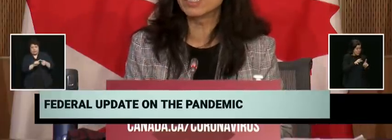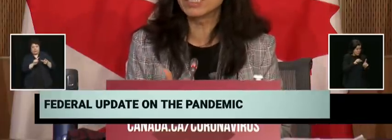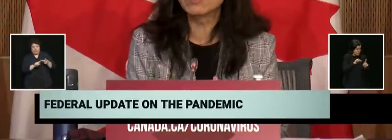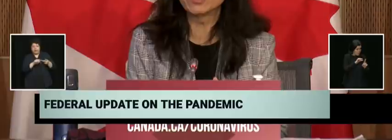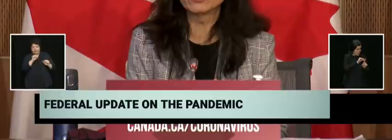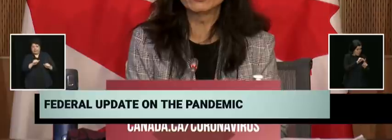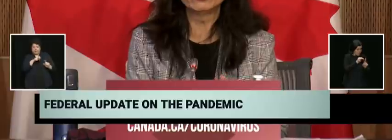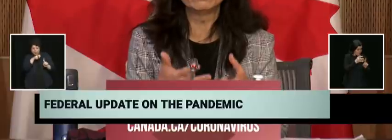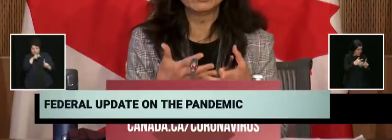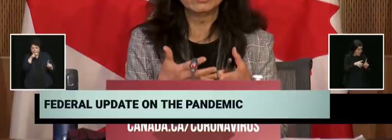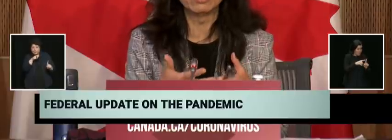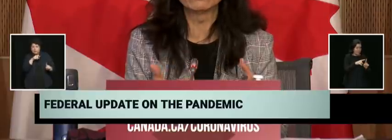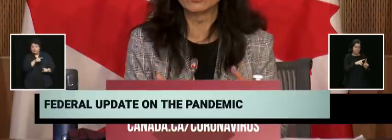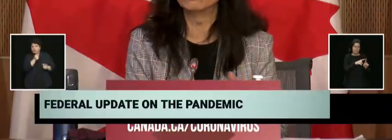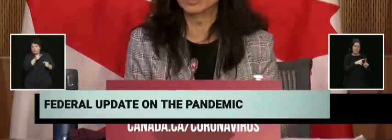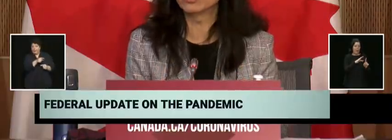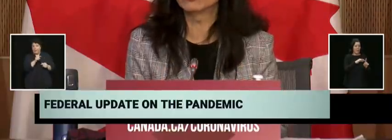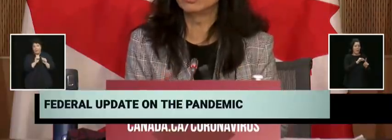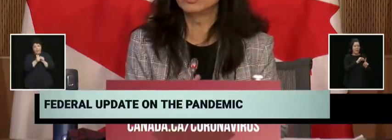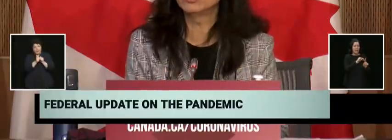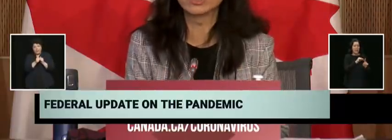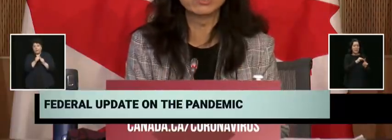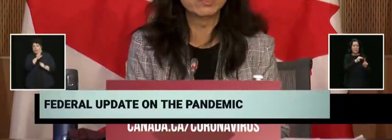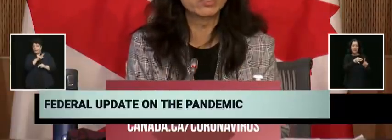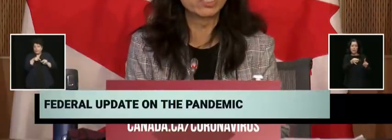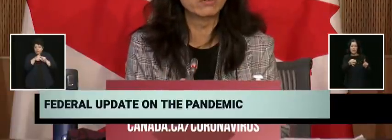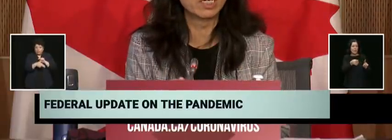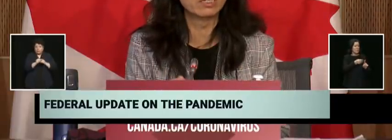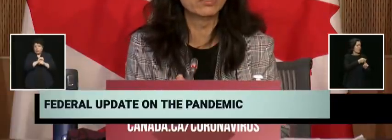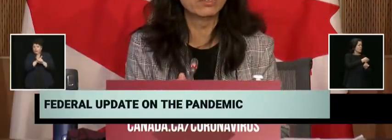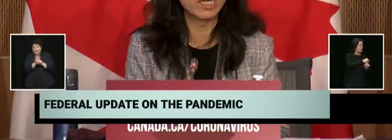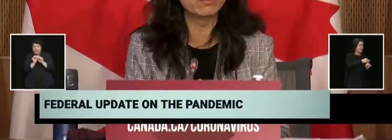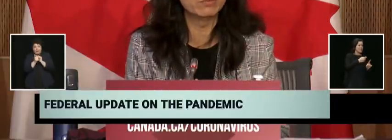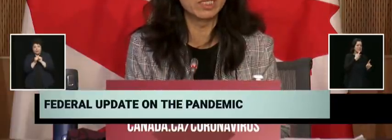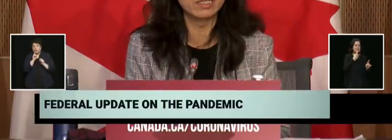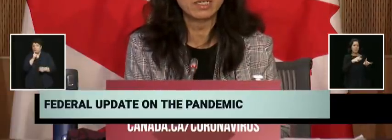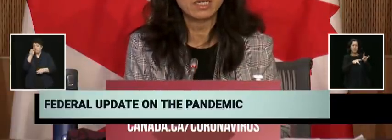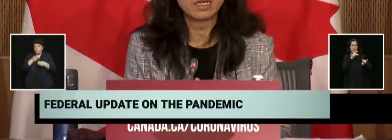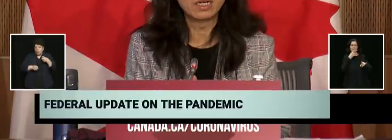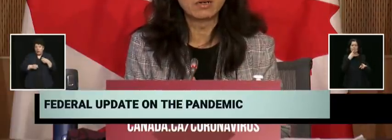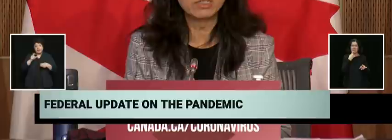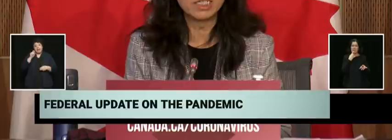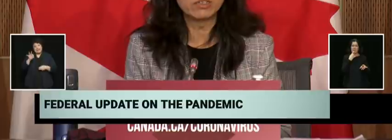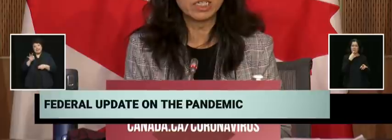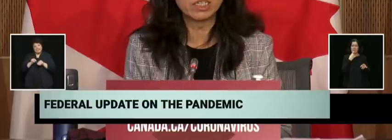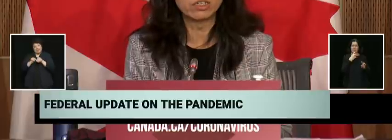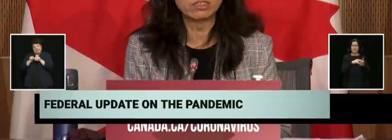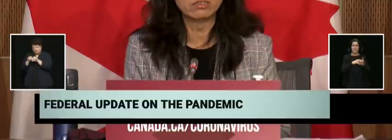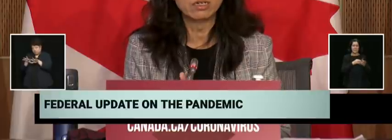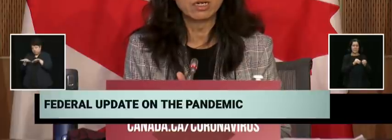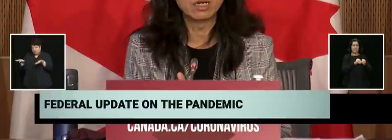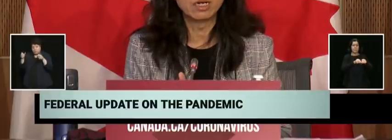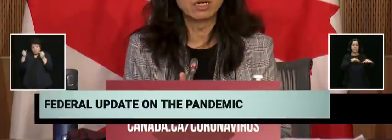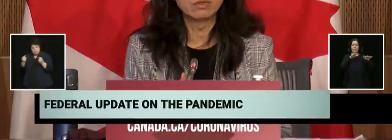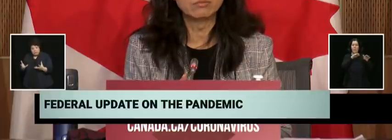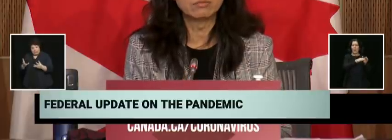is very difficult to do when you've got so much community transmission going on. So that would be a really